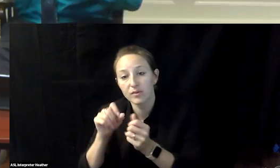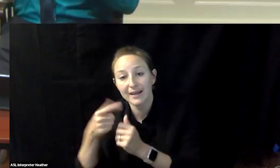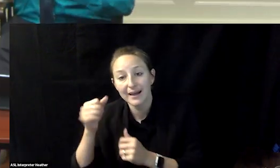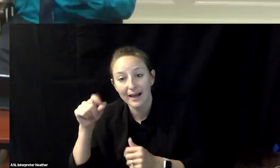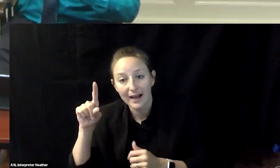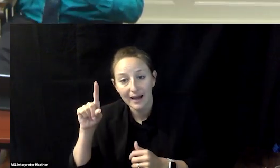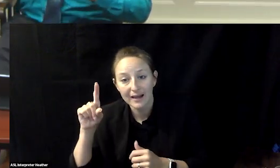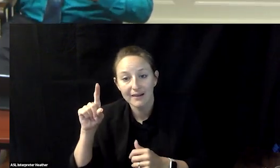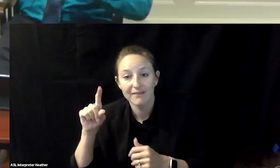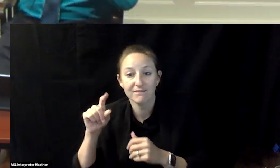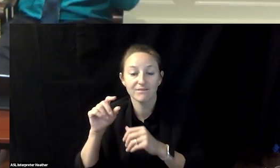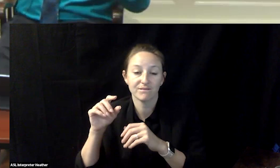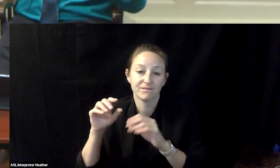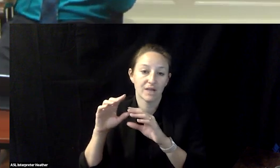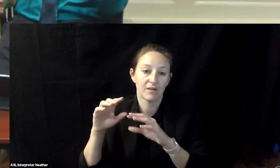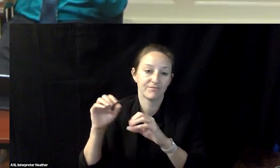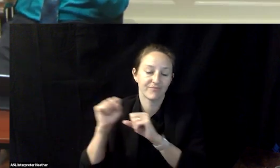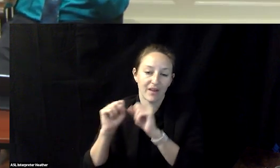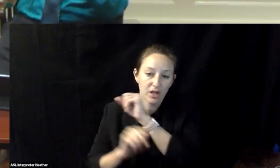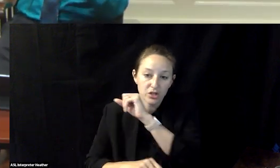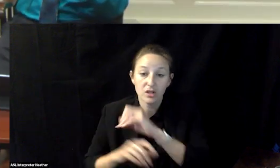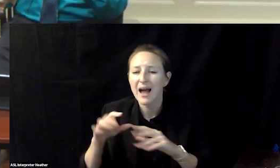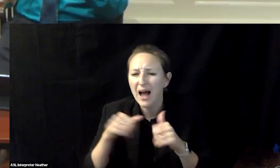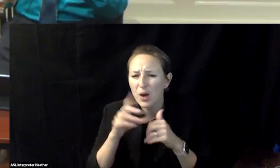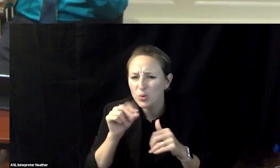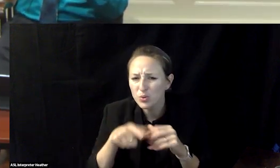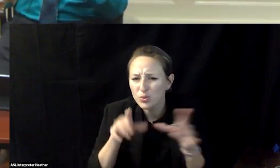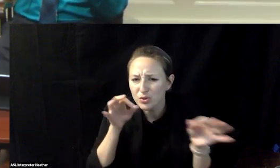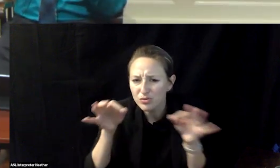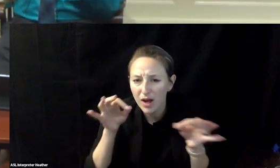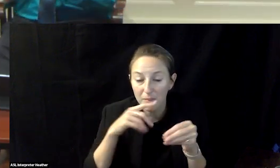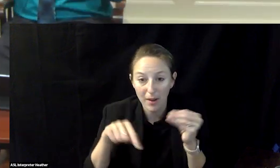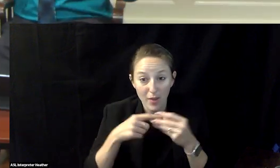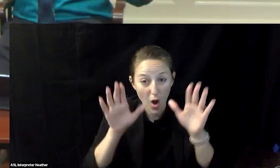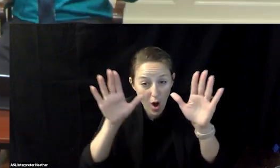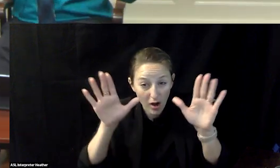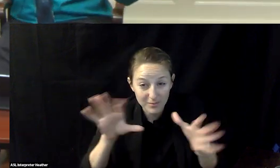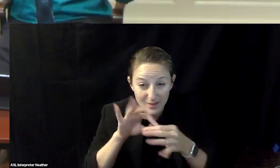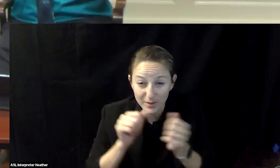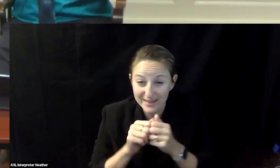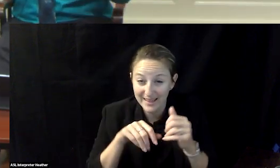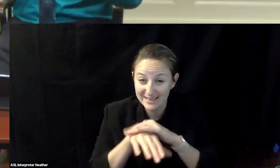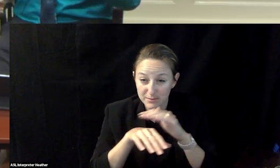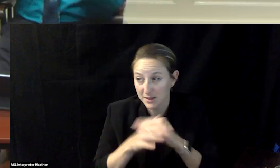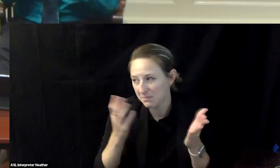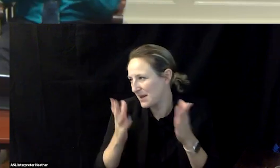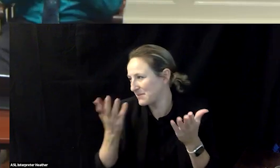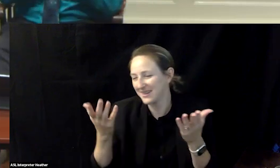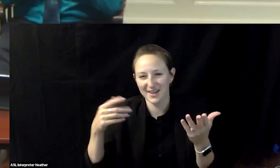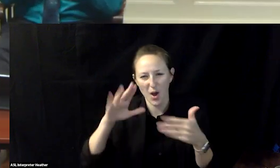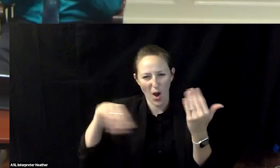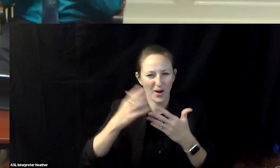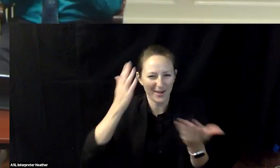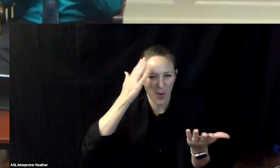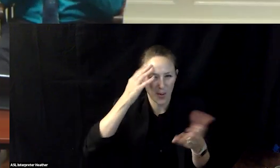how do you describe the awesomeness that is accessibility to someone that doesn't know, right? You might be preaching to some of the choir here and folks who work on